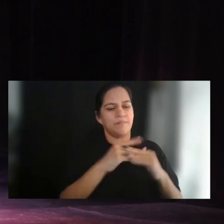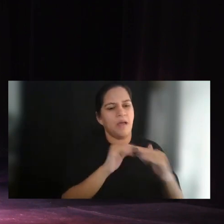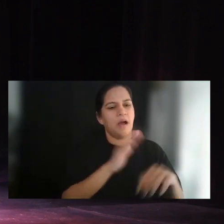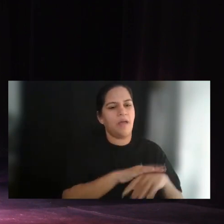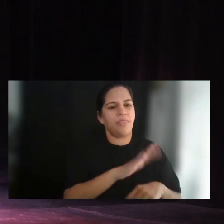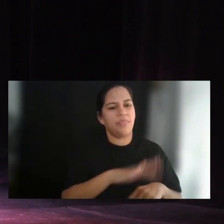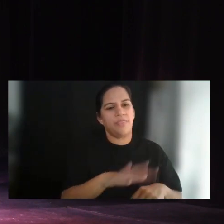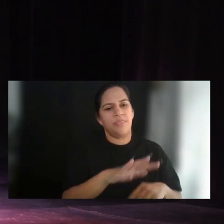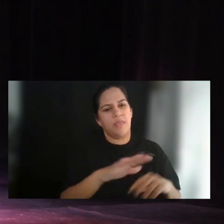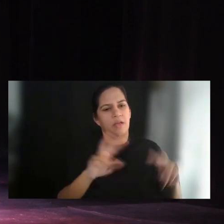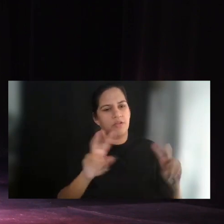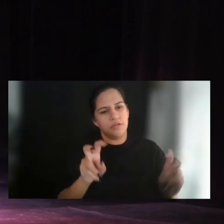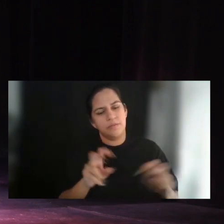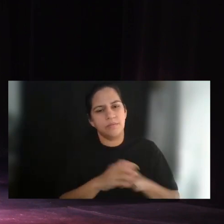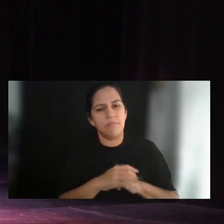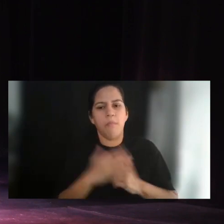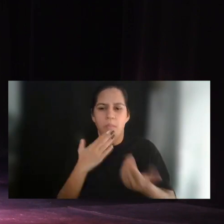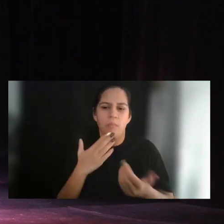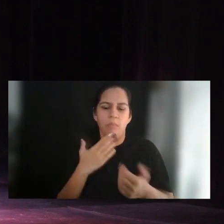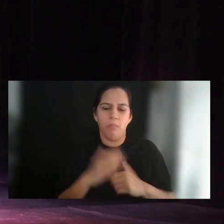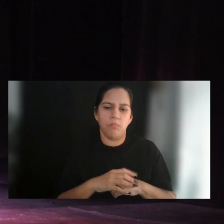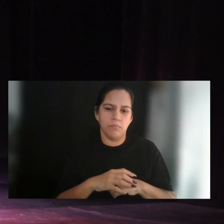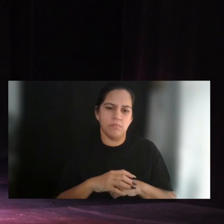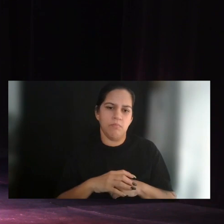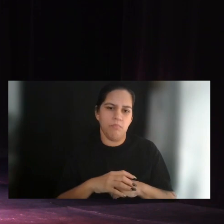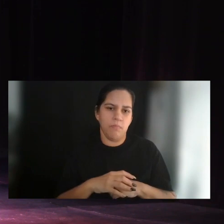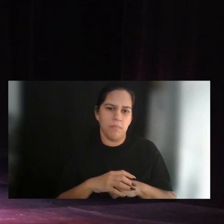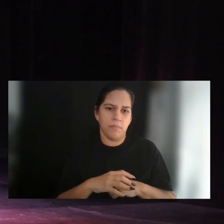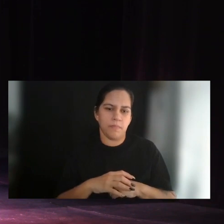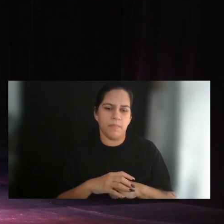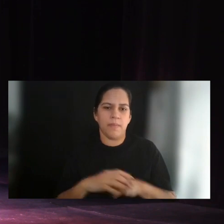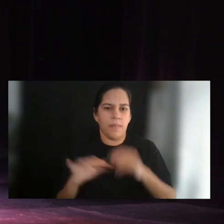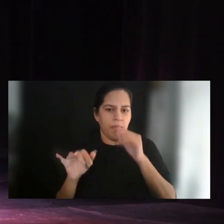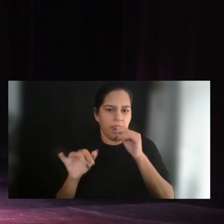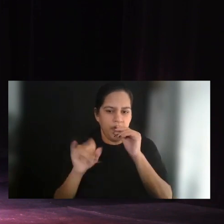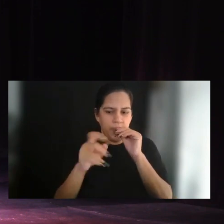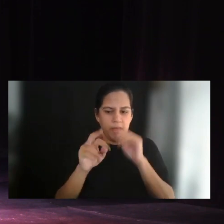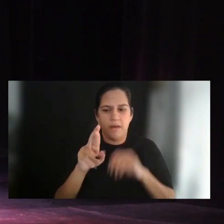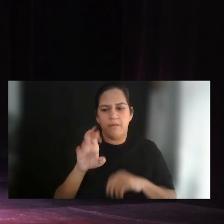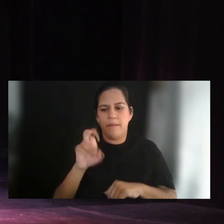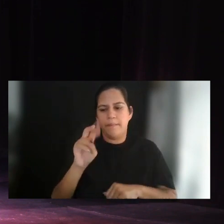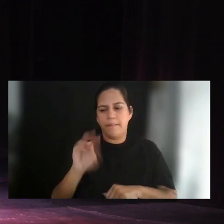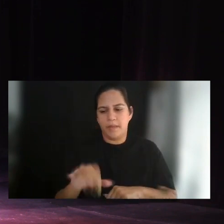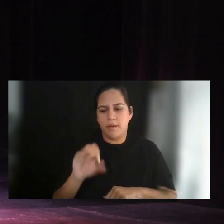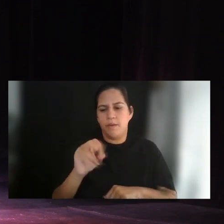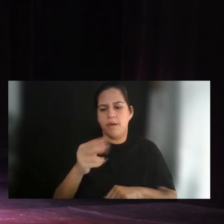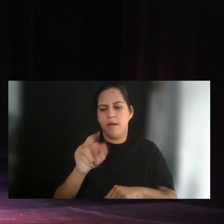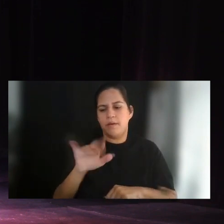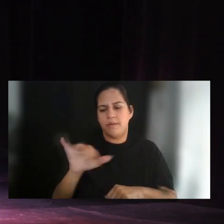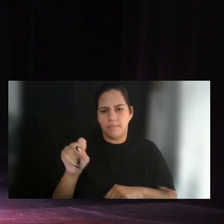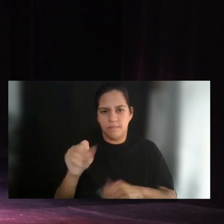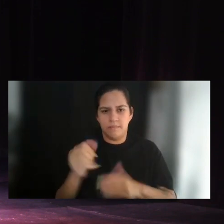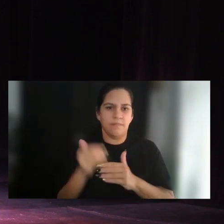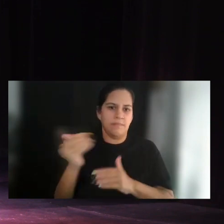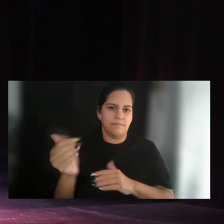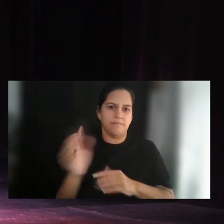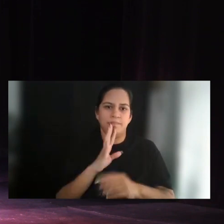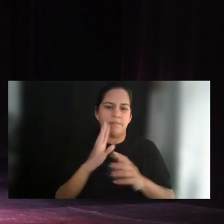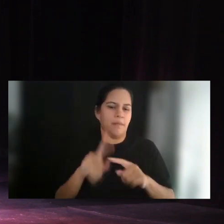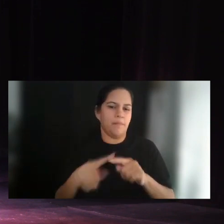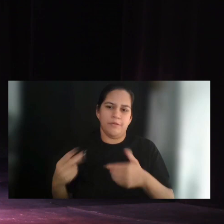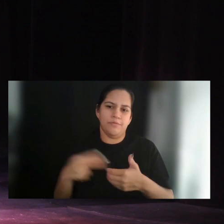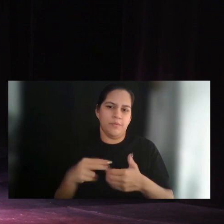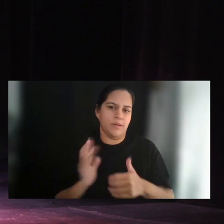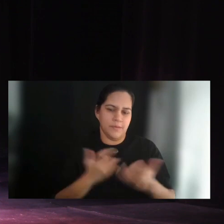you. Jeremy O'Harris is our next keynote, but he couldn't join us today.